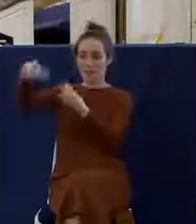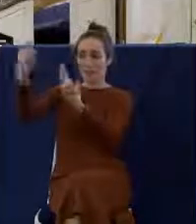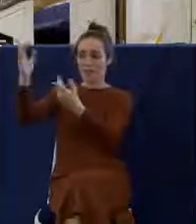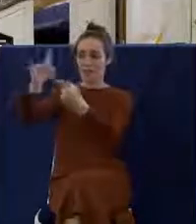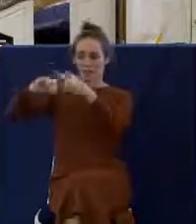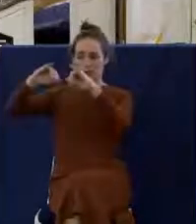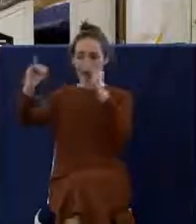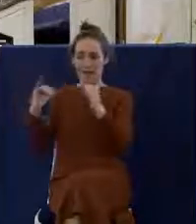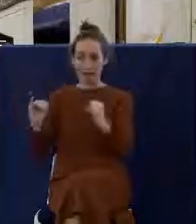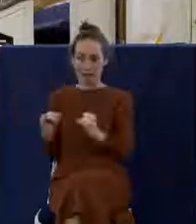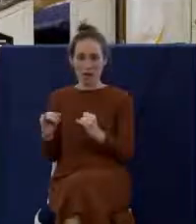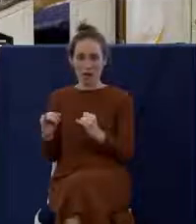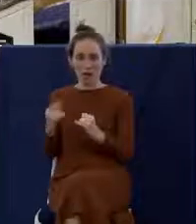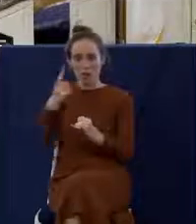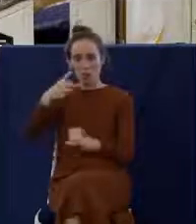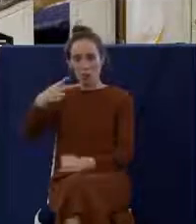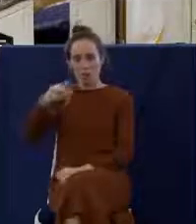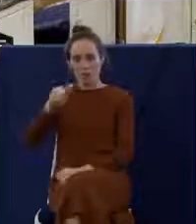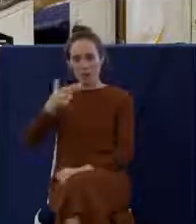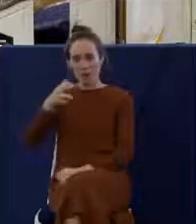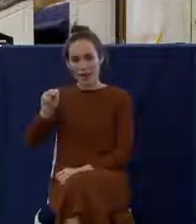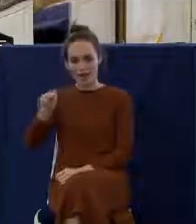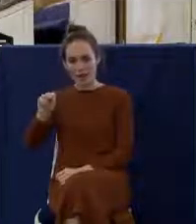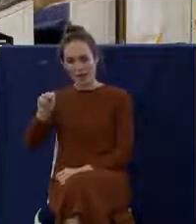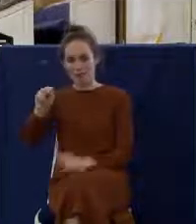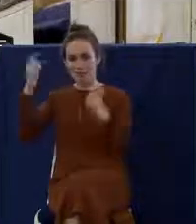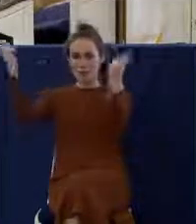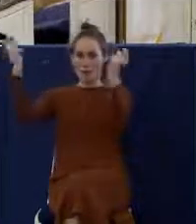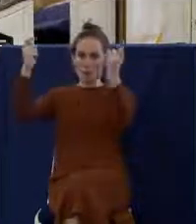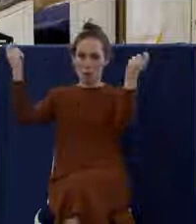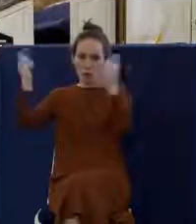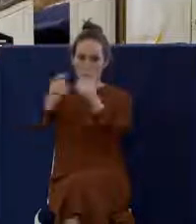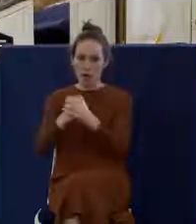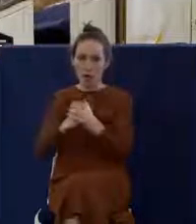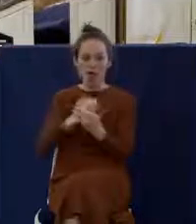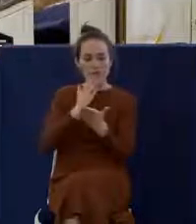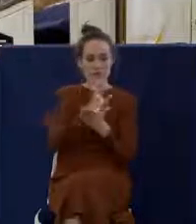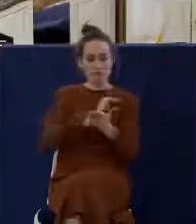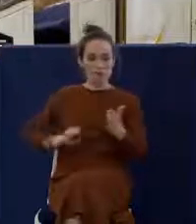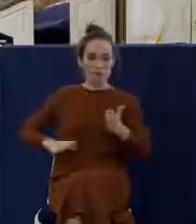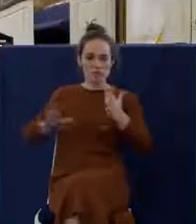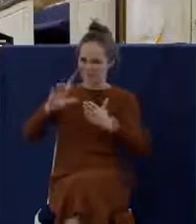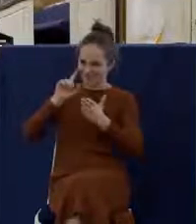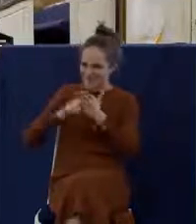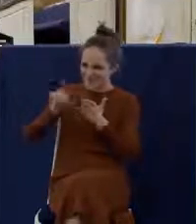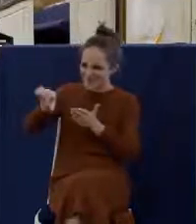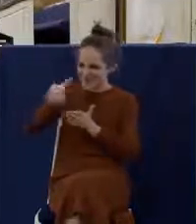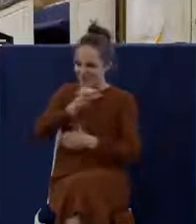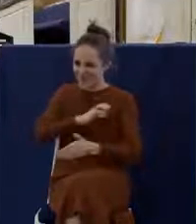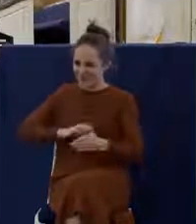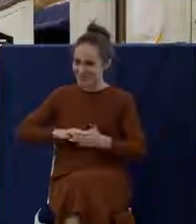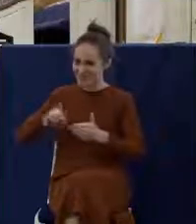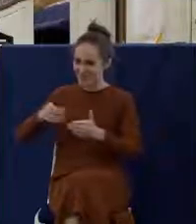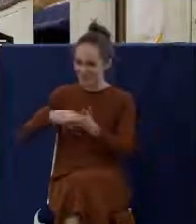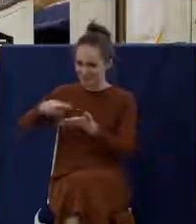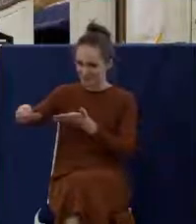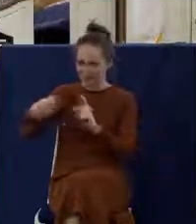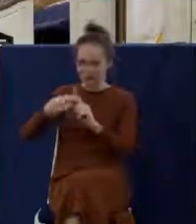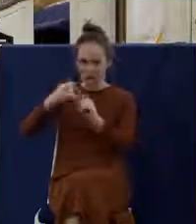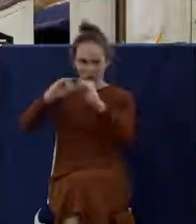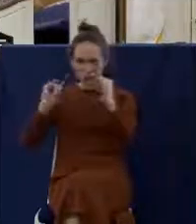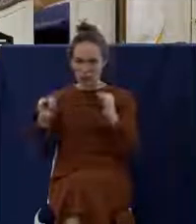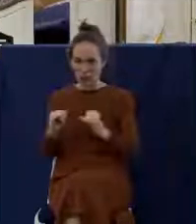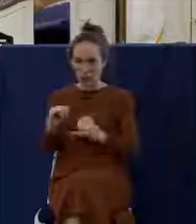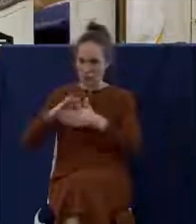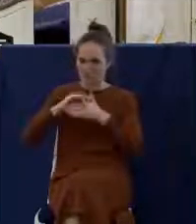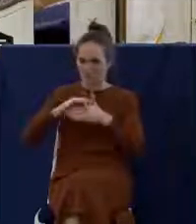And a Christian would go to the meat market, and they would buy that. And some of the believers would see that and say, they shouldn't do that. And so the question was, is it right or is it wrong?